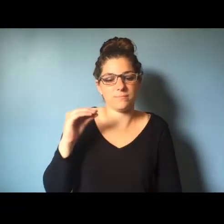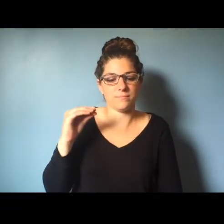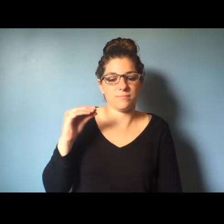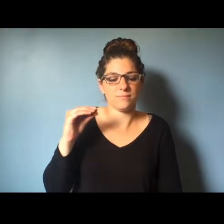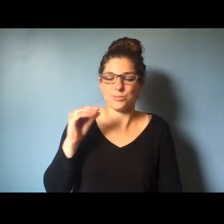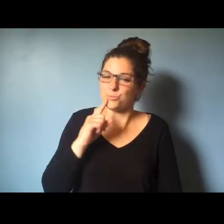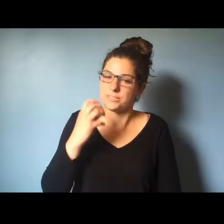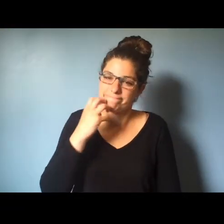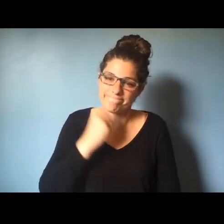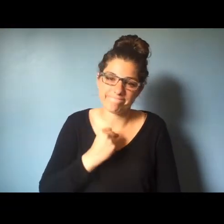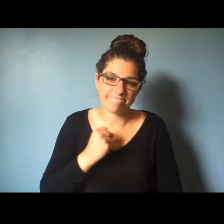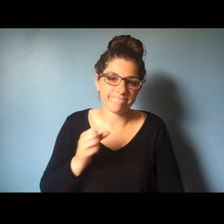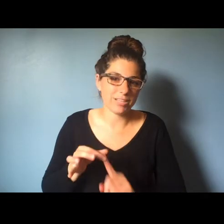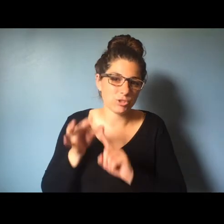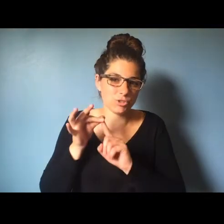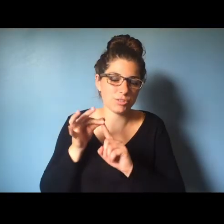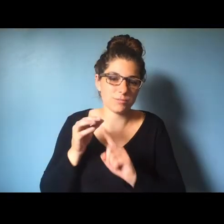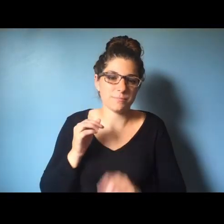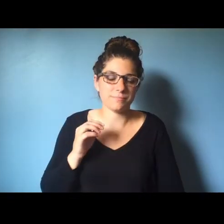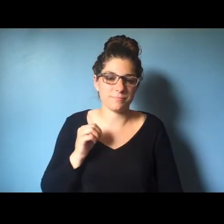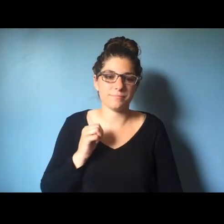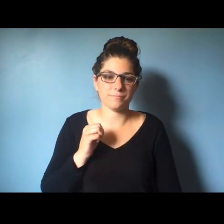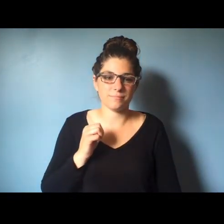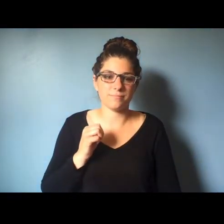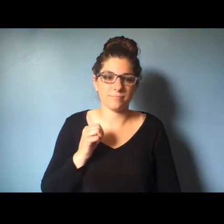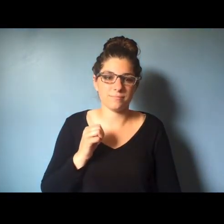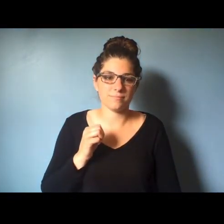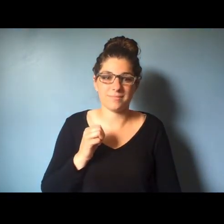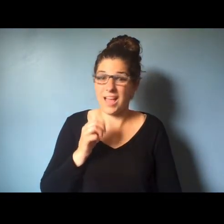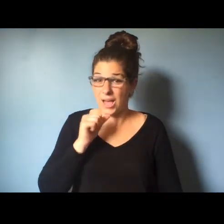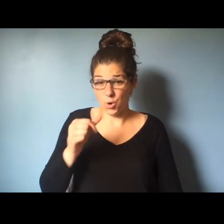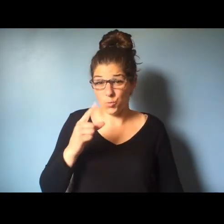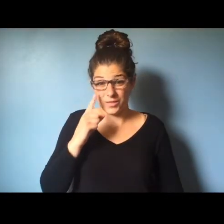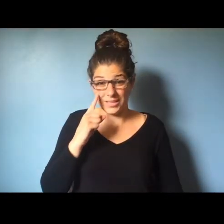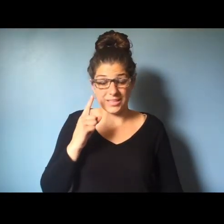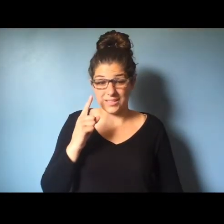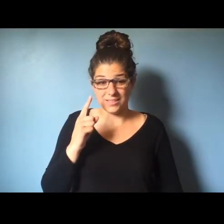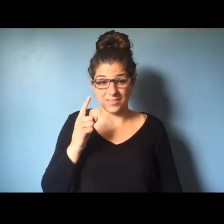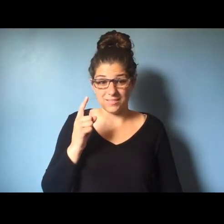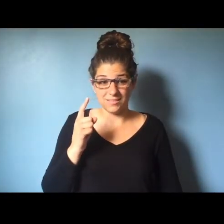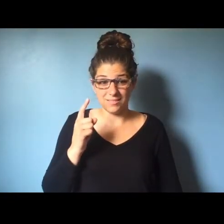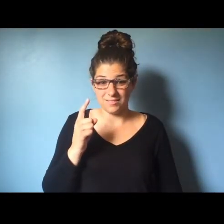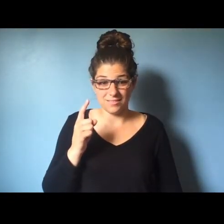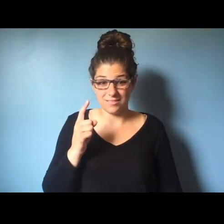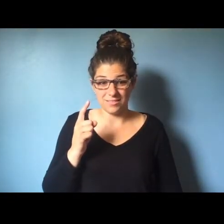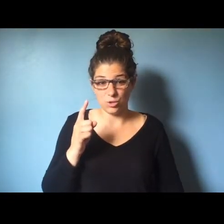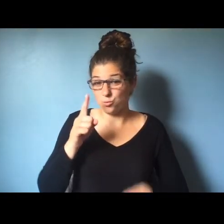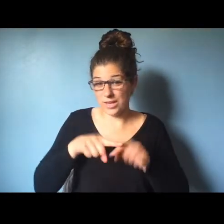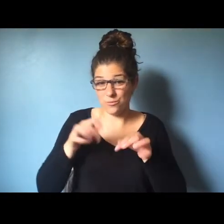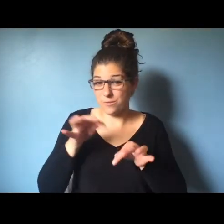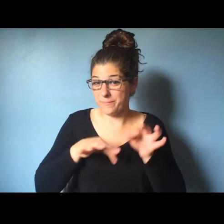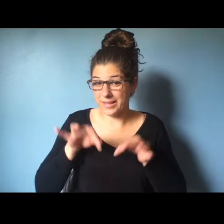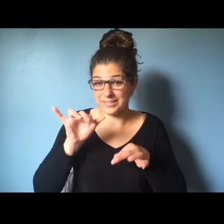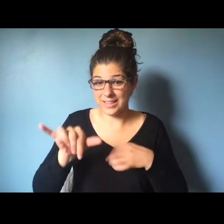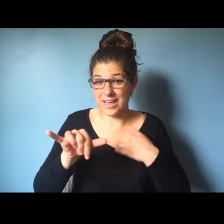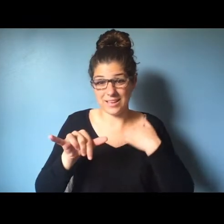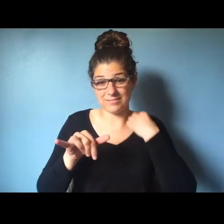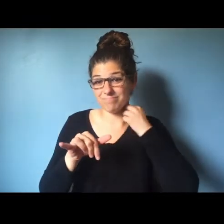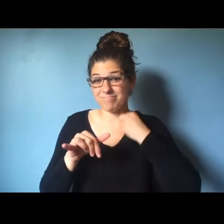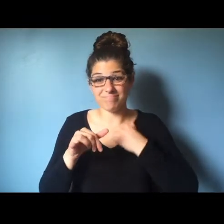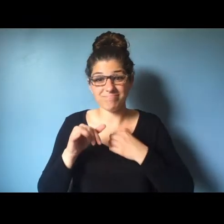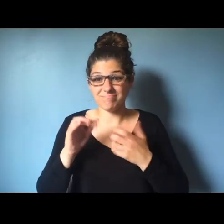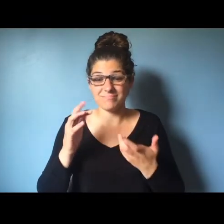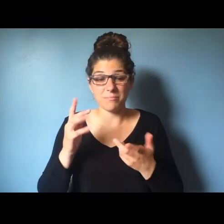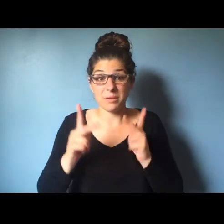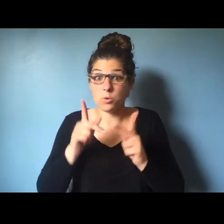so special, and I don't think it can be replaced compared to like people who